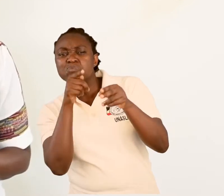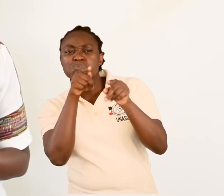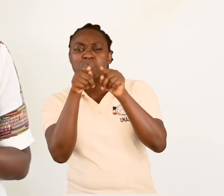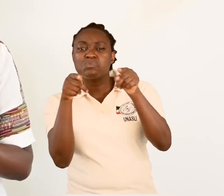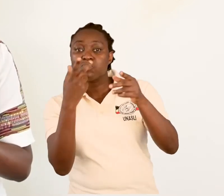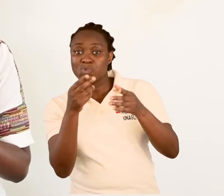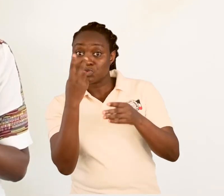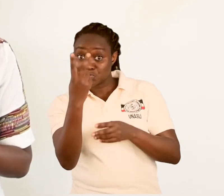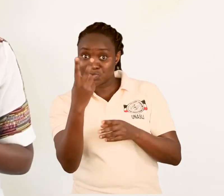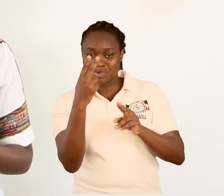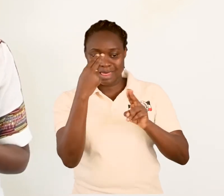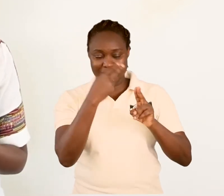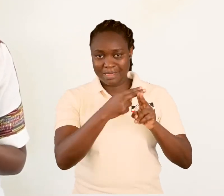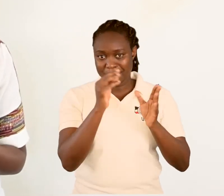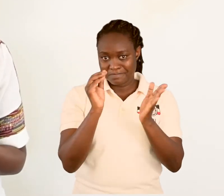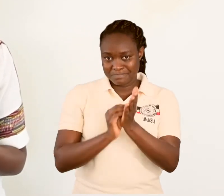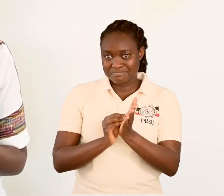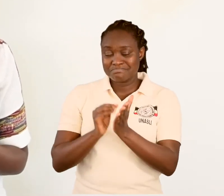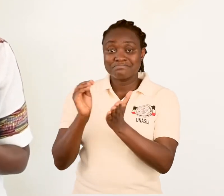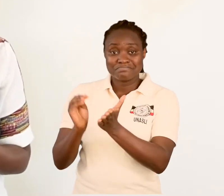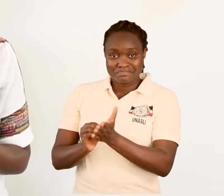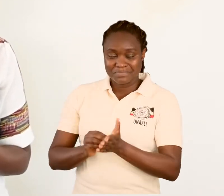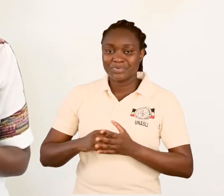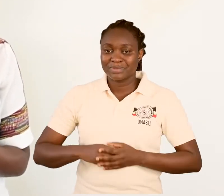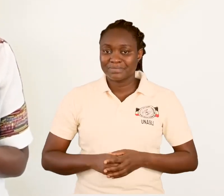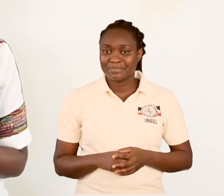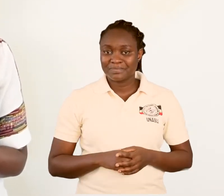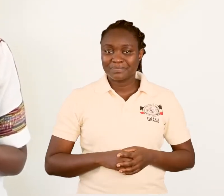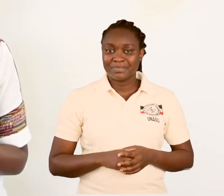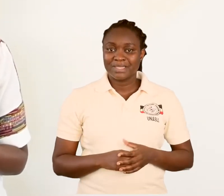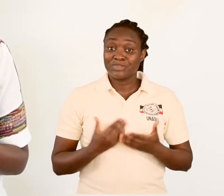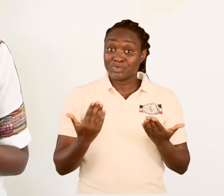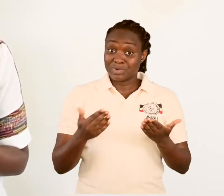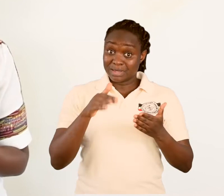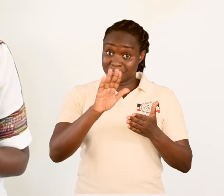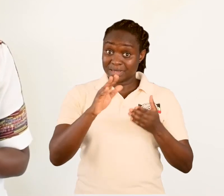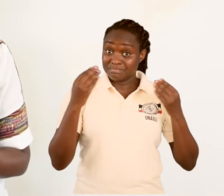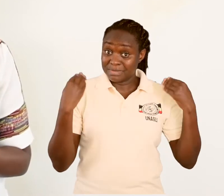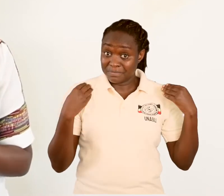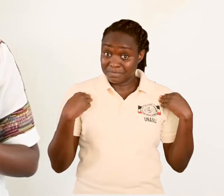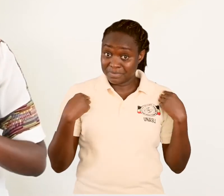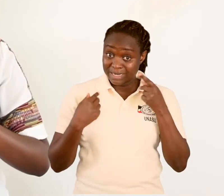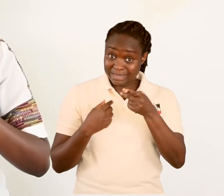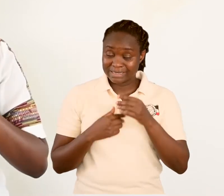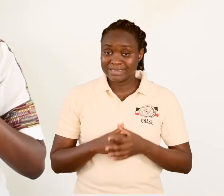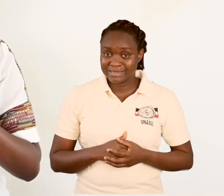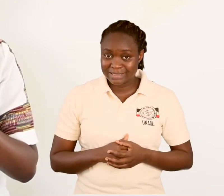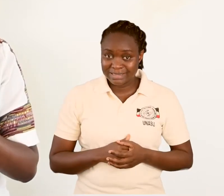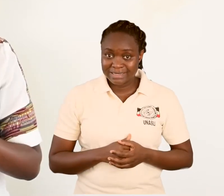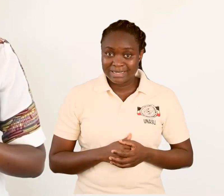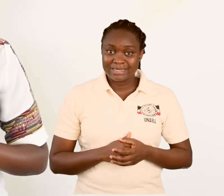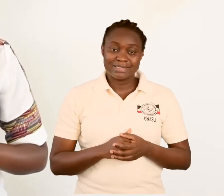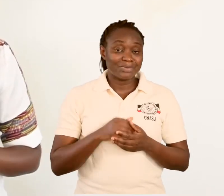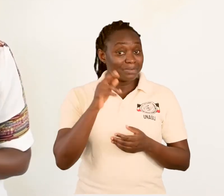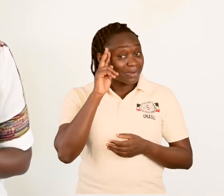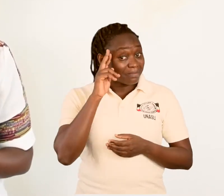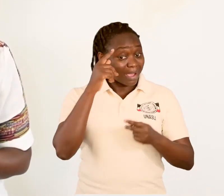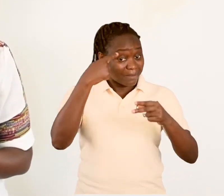So those are 8 questions. The activity that you have just done, like I said, carries 16